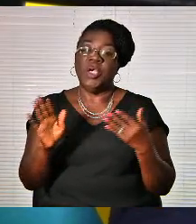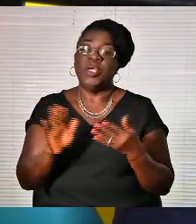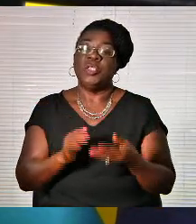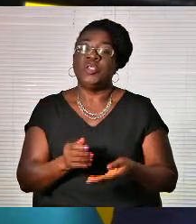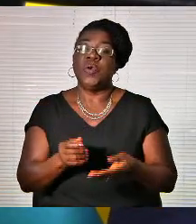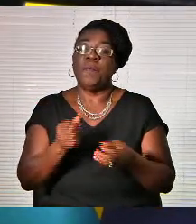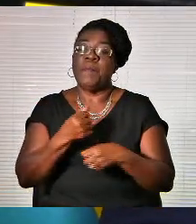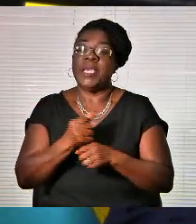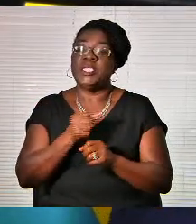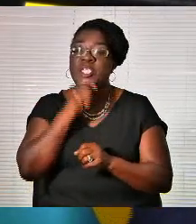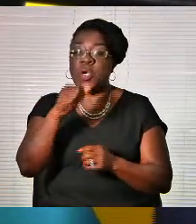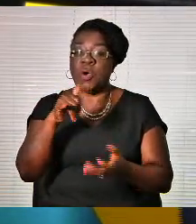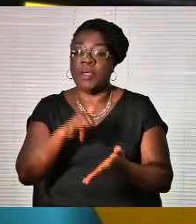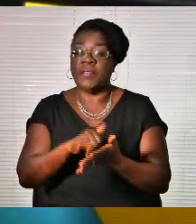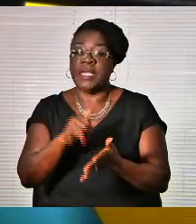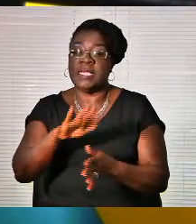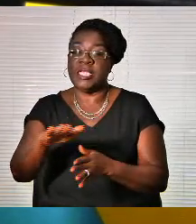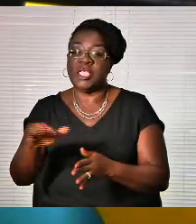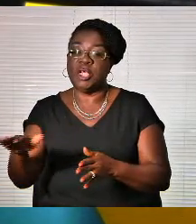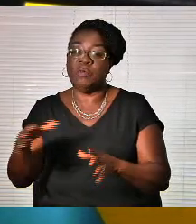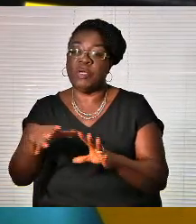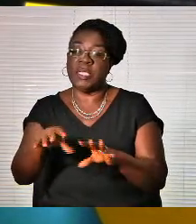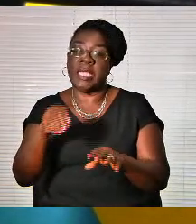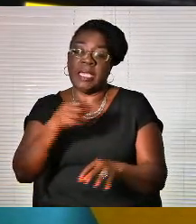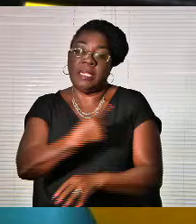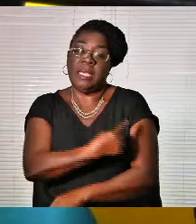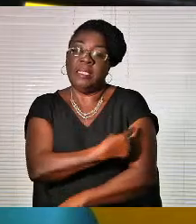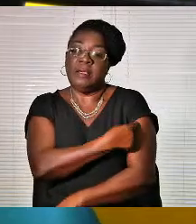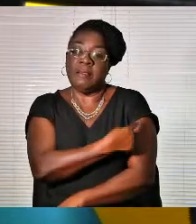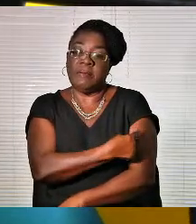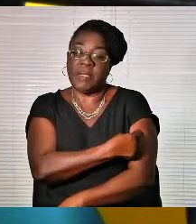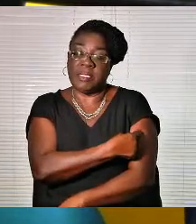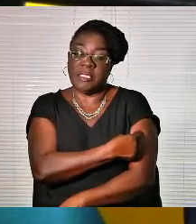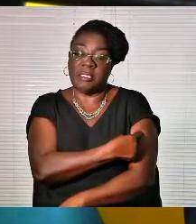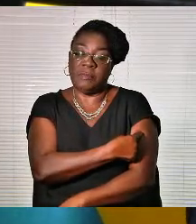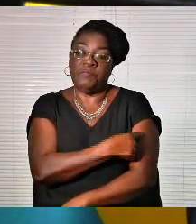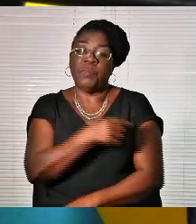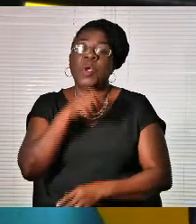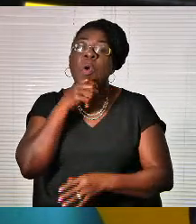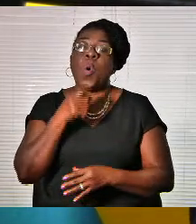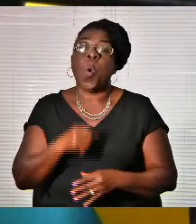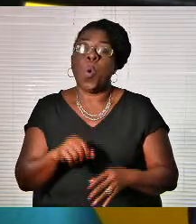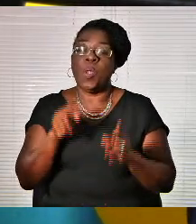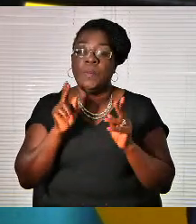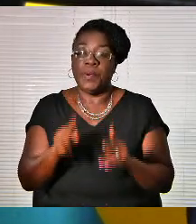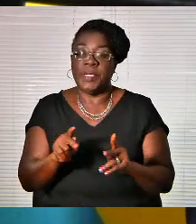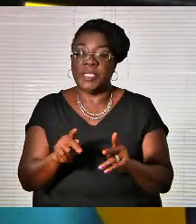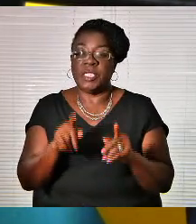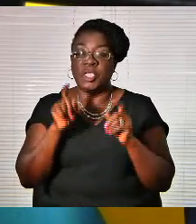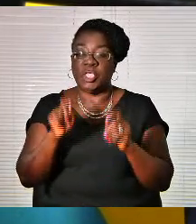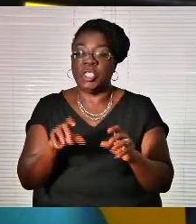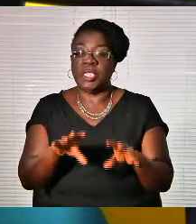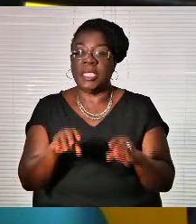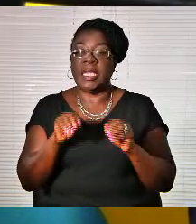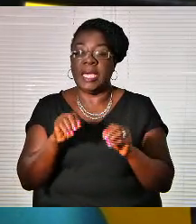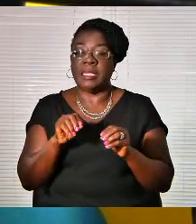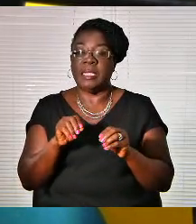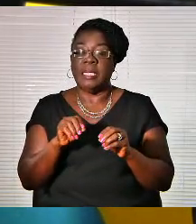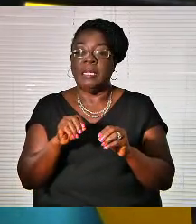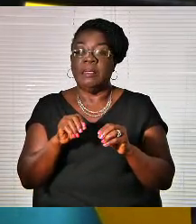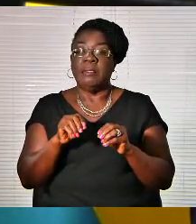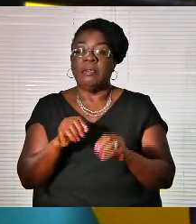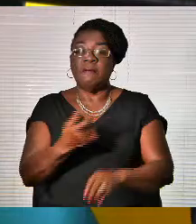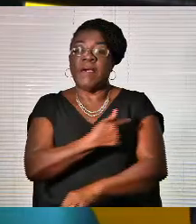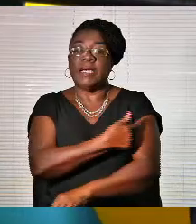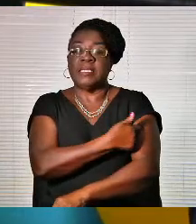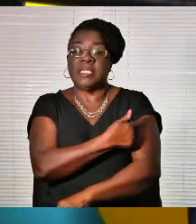Older persons should also get the pneumococcal vaccine to prevent pneumococcal